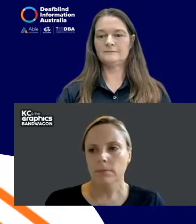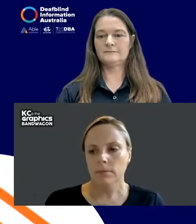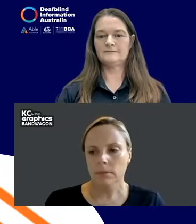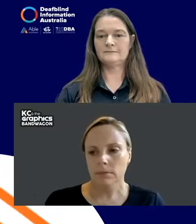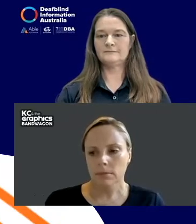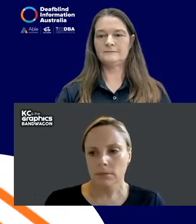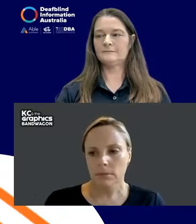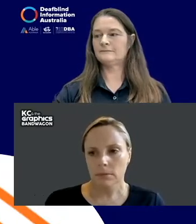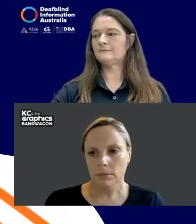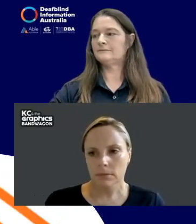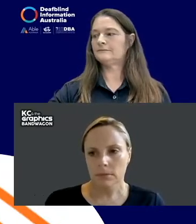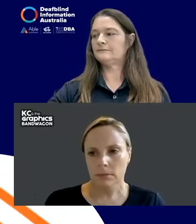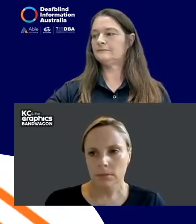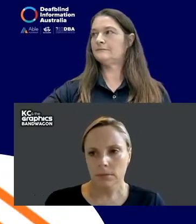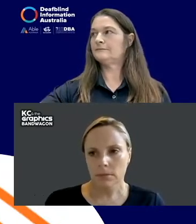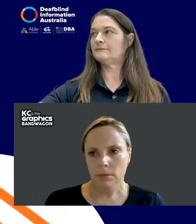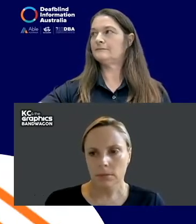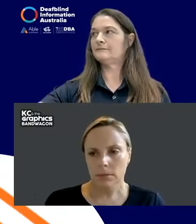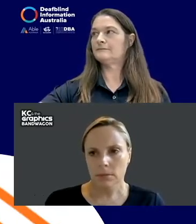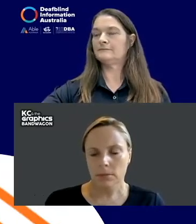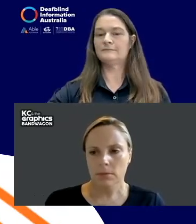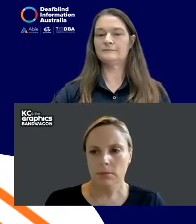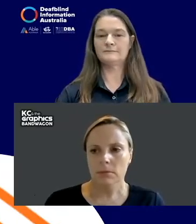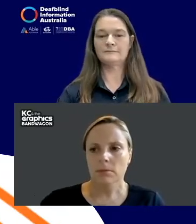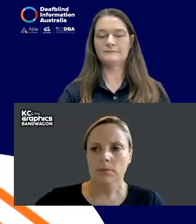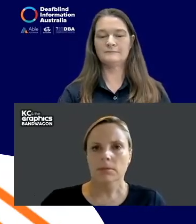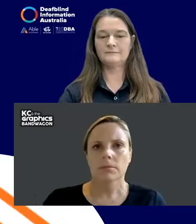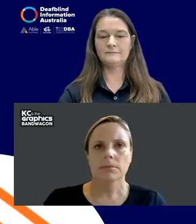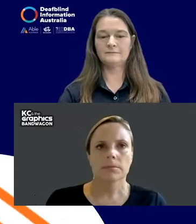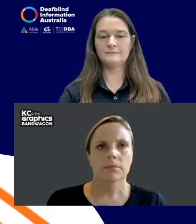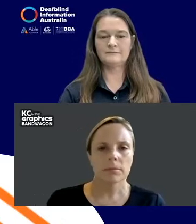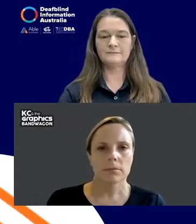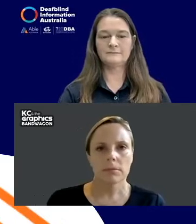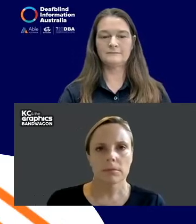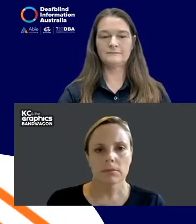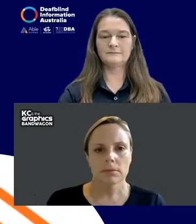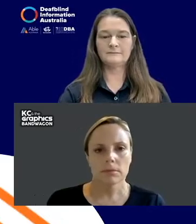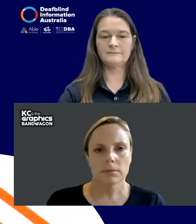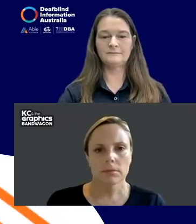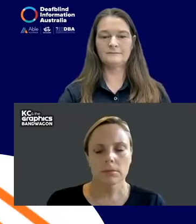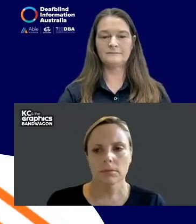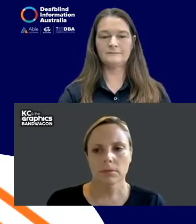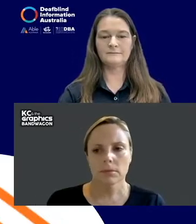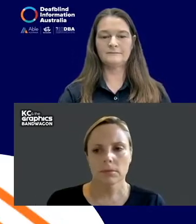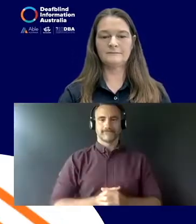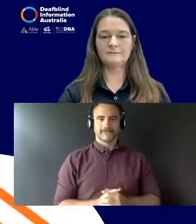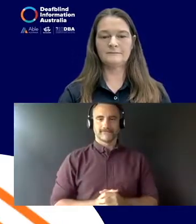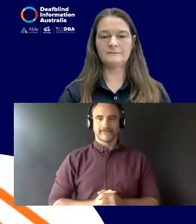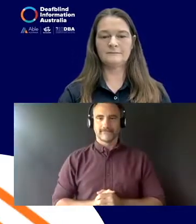All right, Neil, if it's okay with you, we might go back to you for a sec and then I'll add Georgia when she's ready.